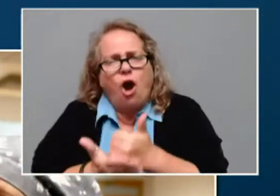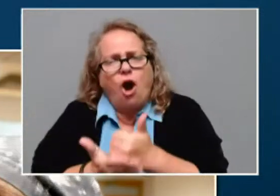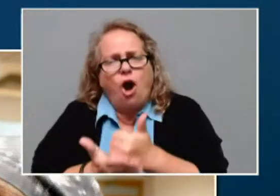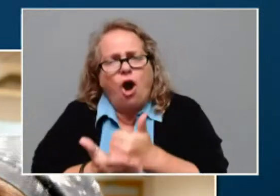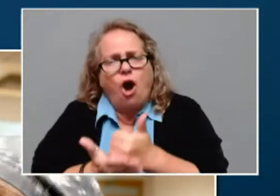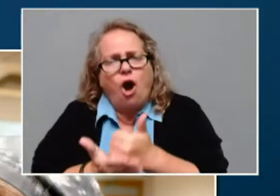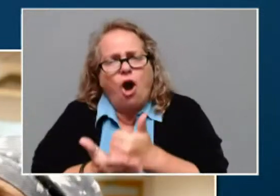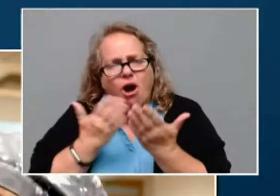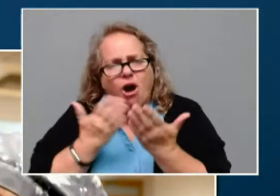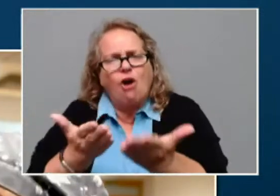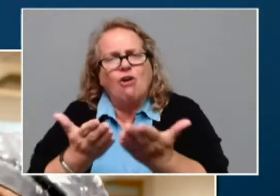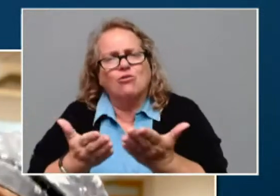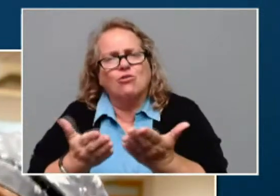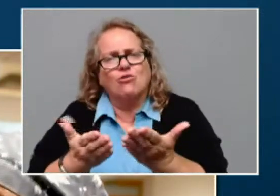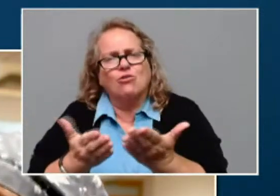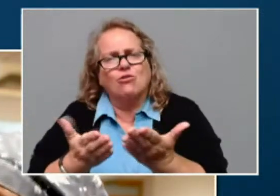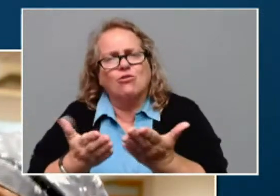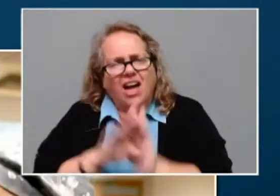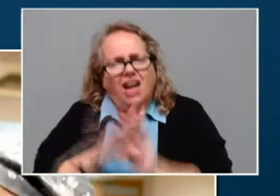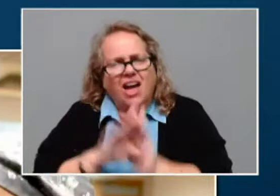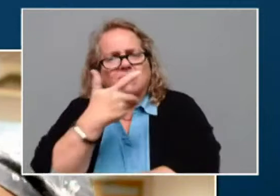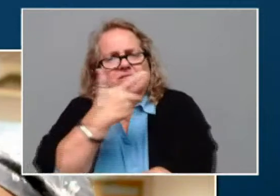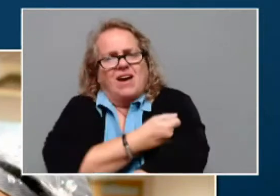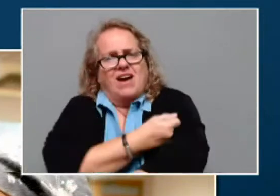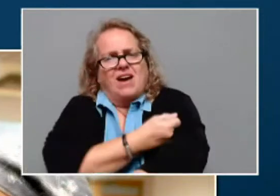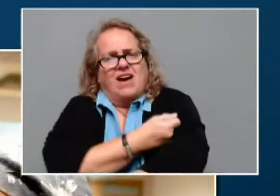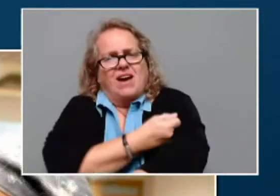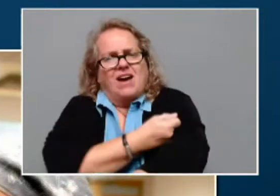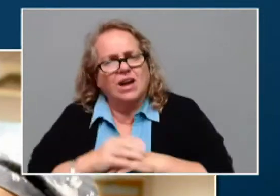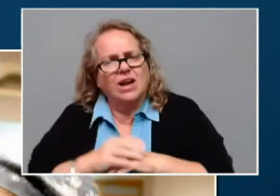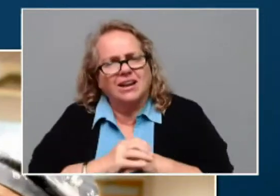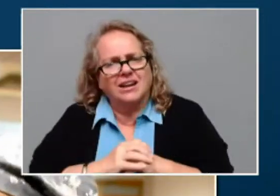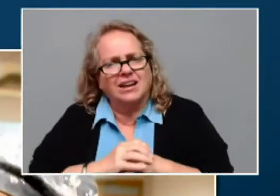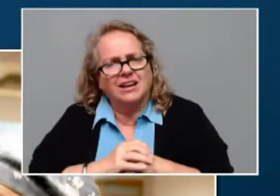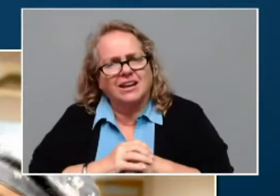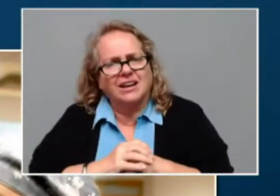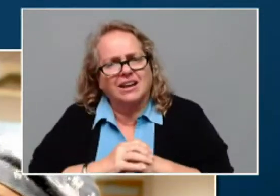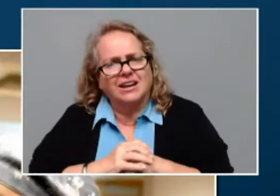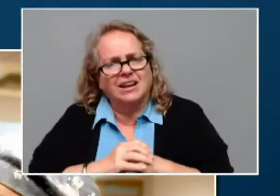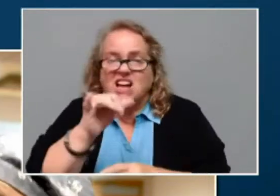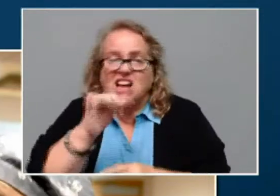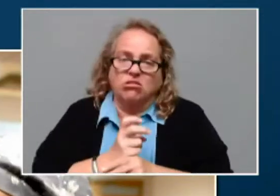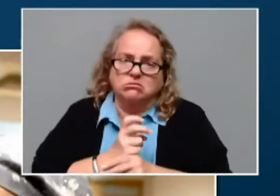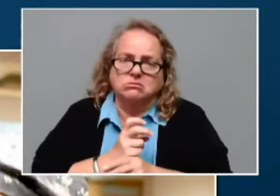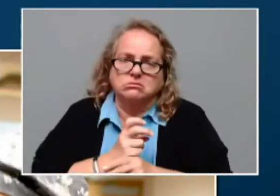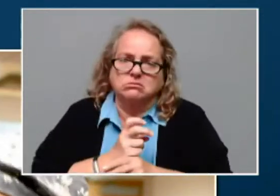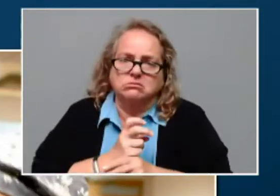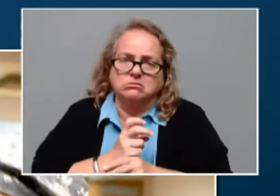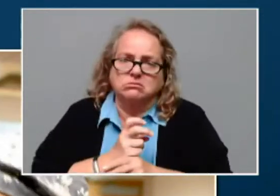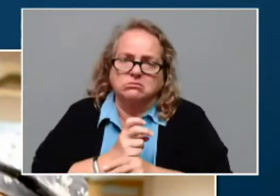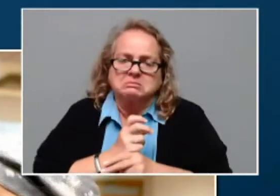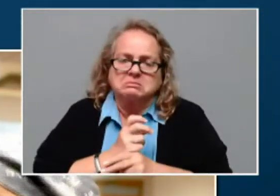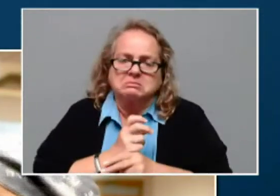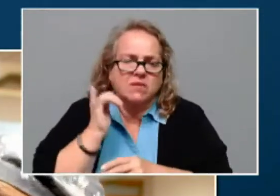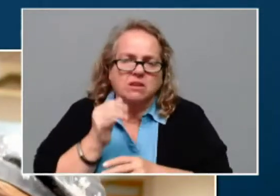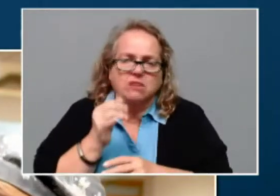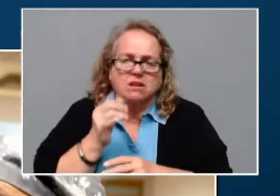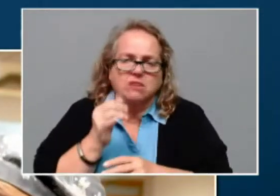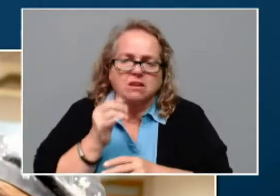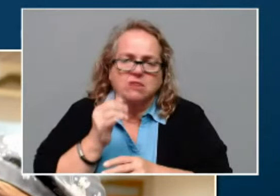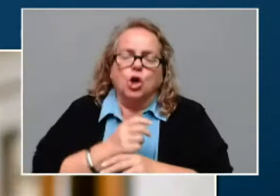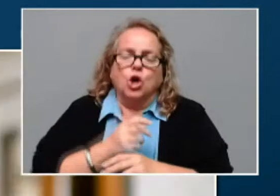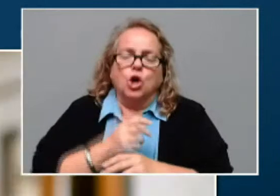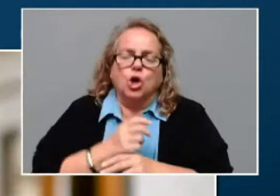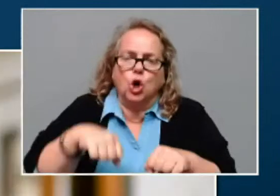developed. And that's what's hard. That's what's hard, is there could have been prevention to half of this, or most of